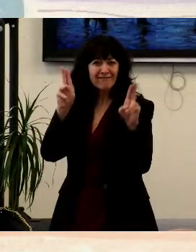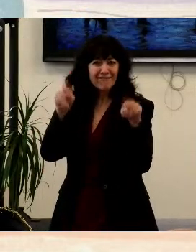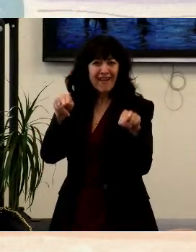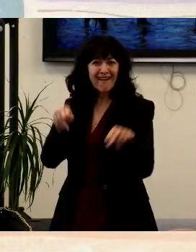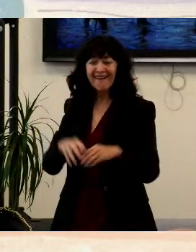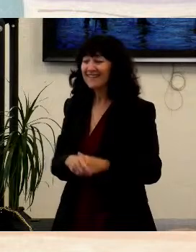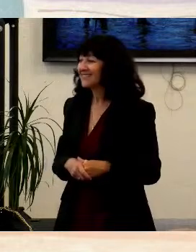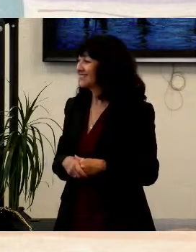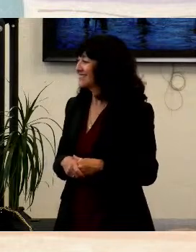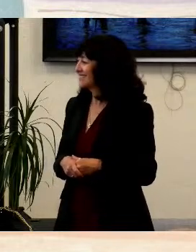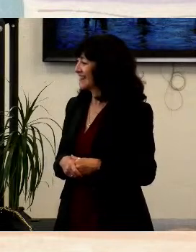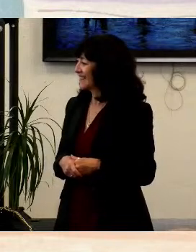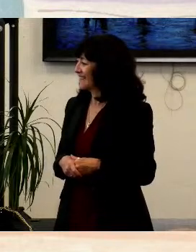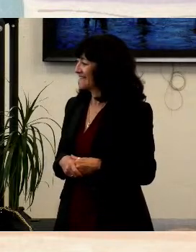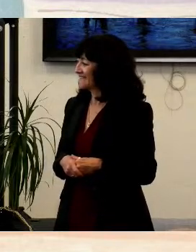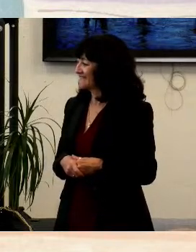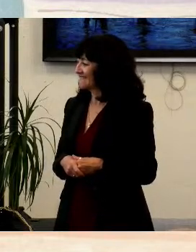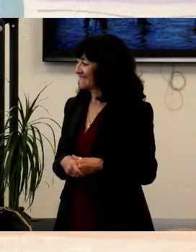Anybody else want to try? Next.